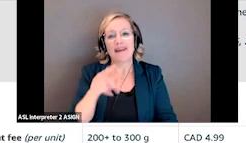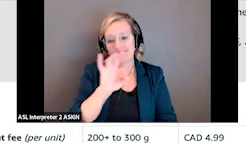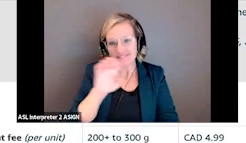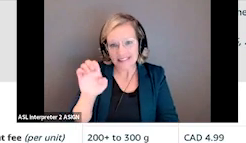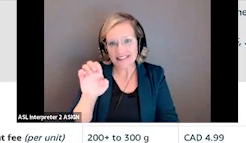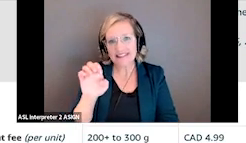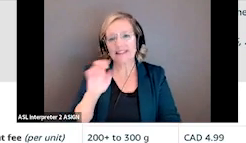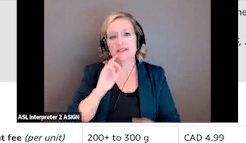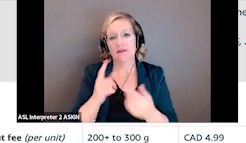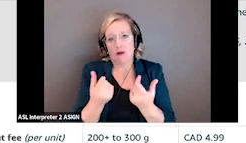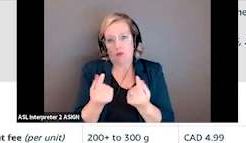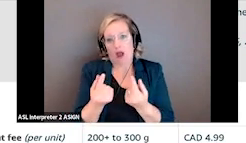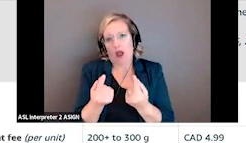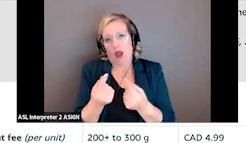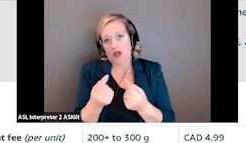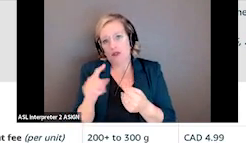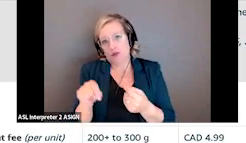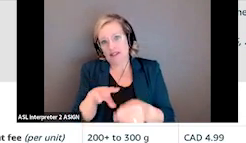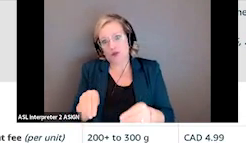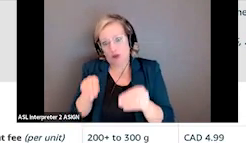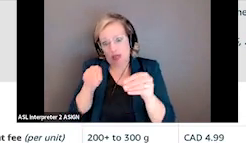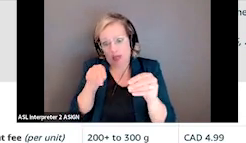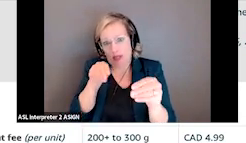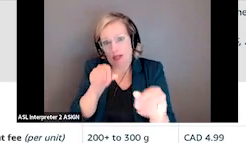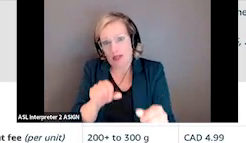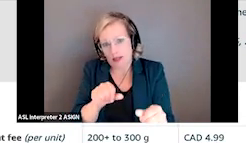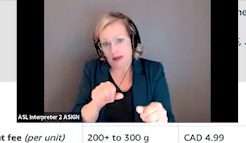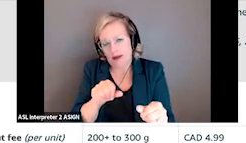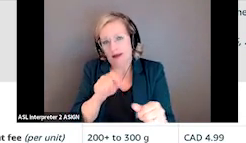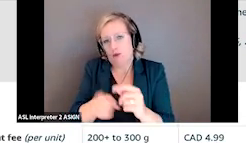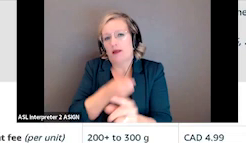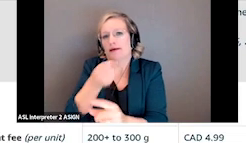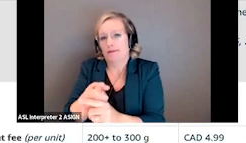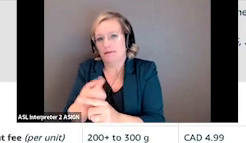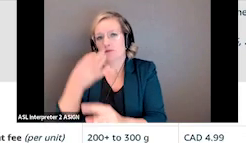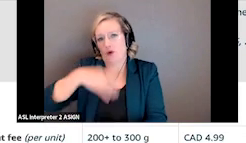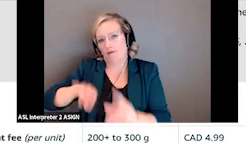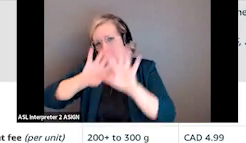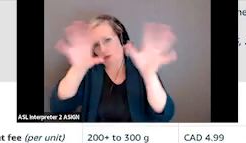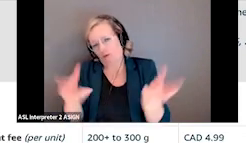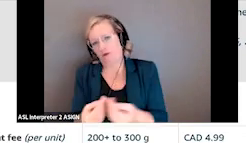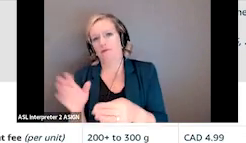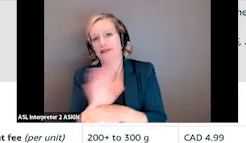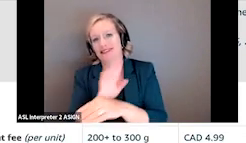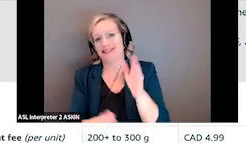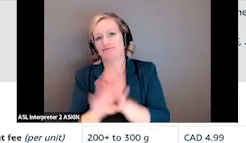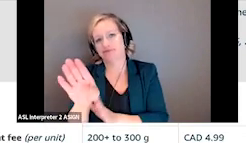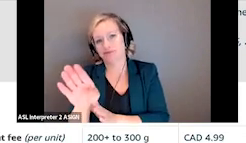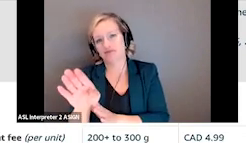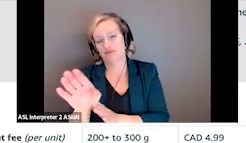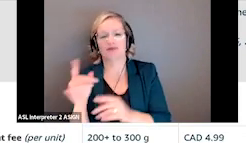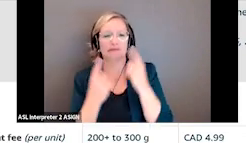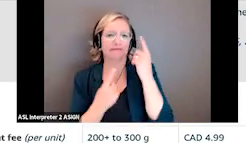out cost structure. And we look at it for your profitability overall for your business.